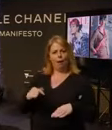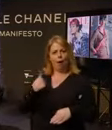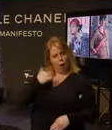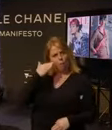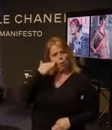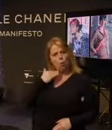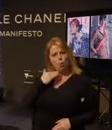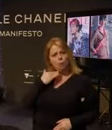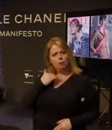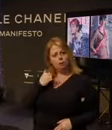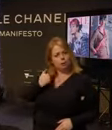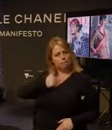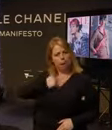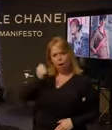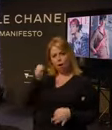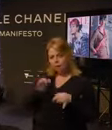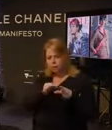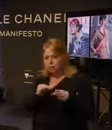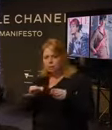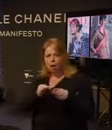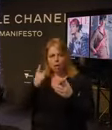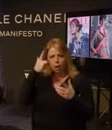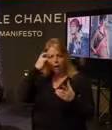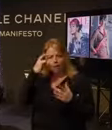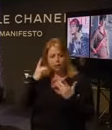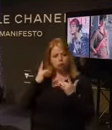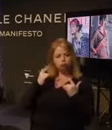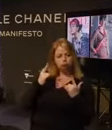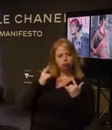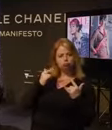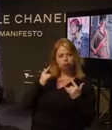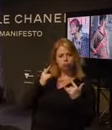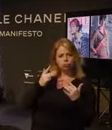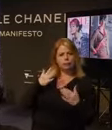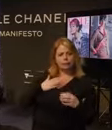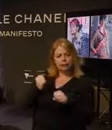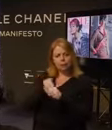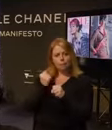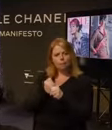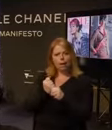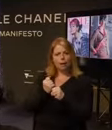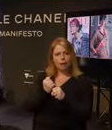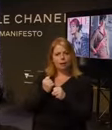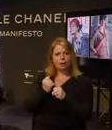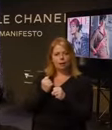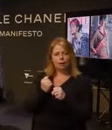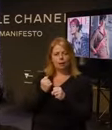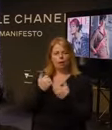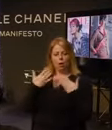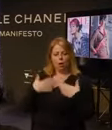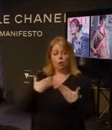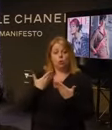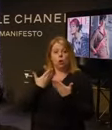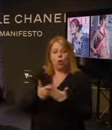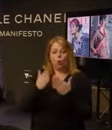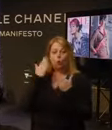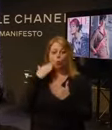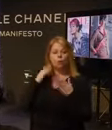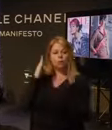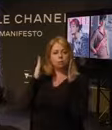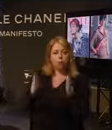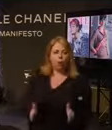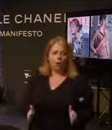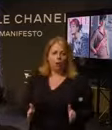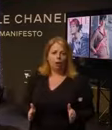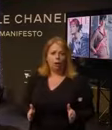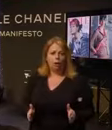her design ideas were trialed and experimented. And so she needed to create these pieces on another woman's body as well. So that's